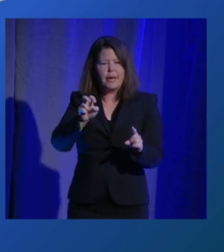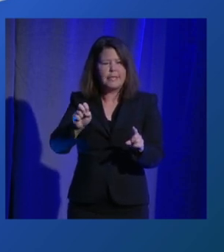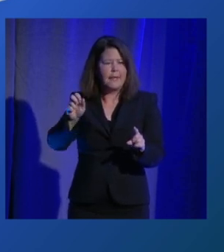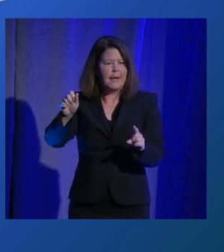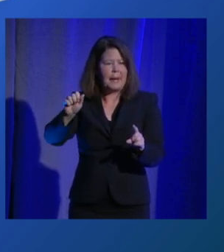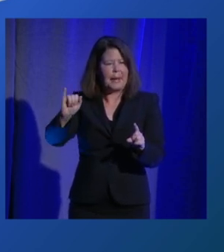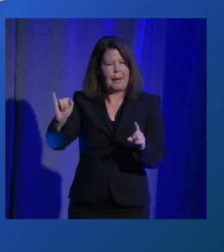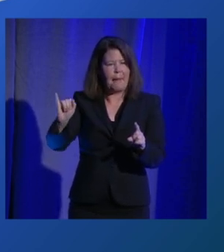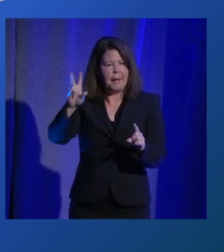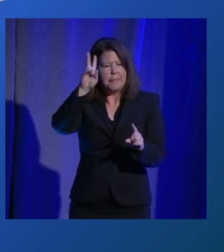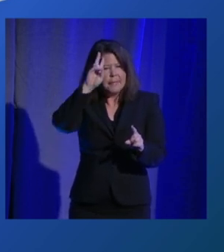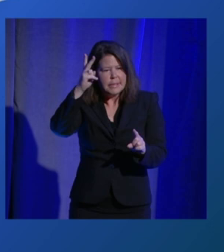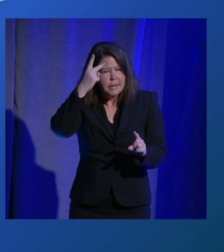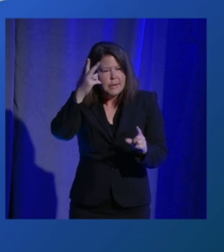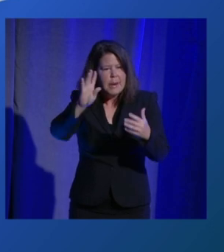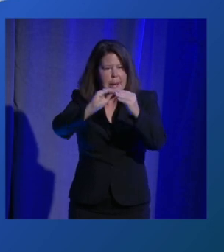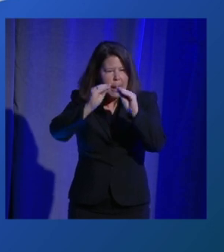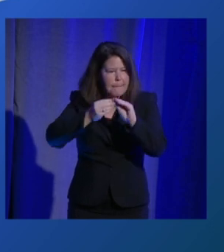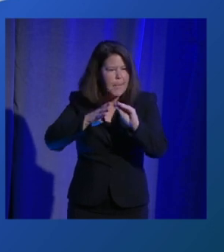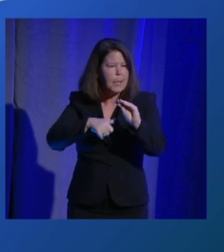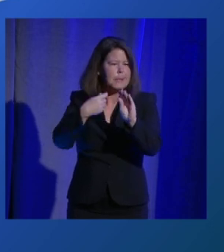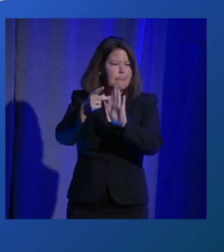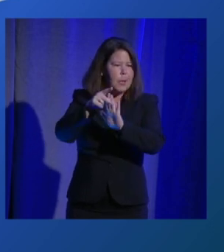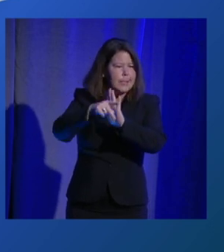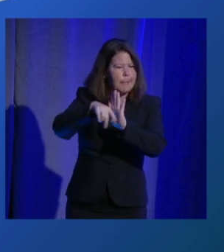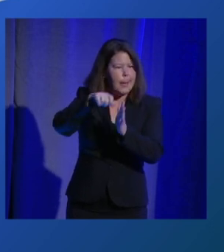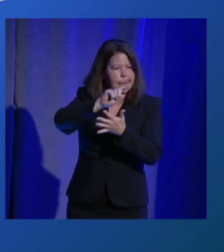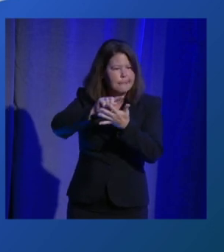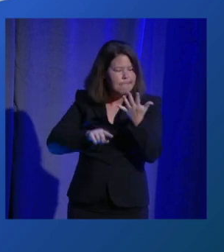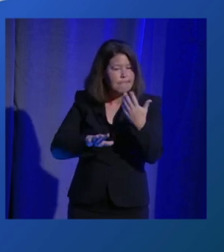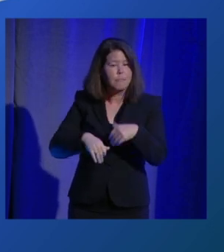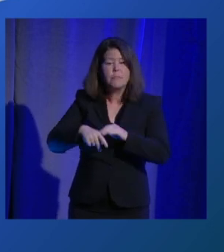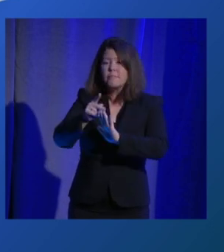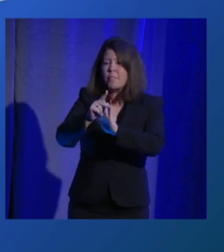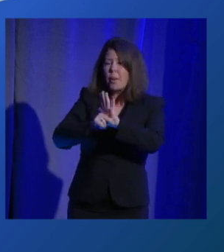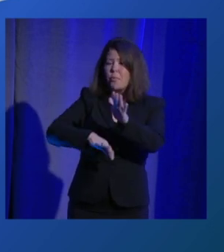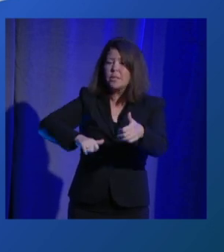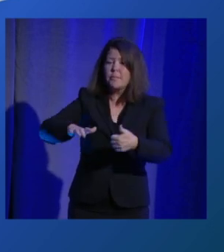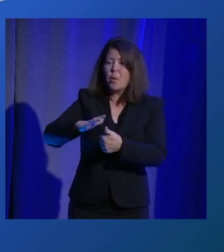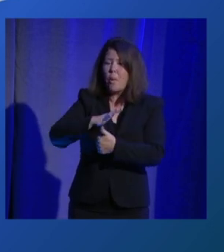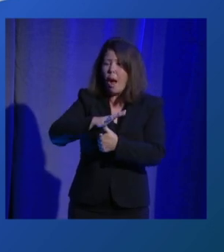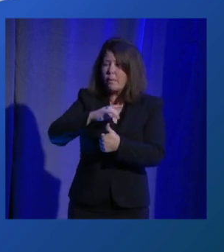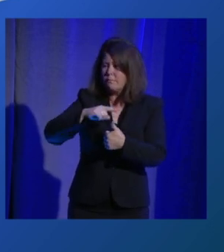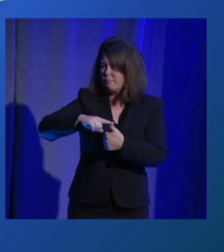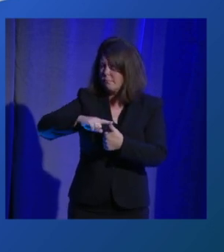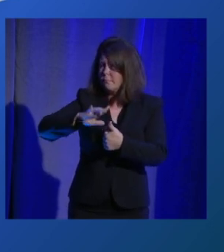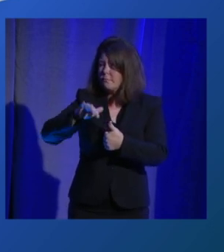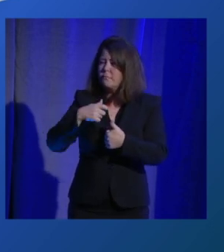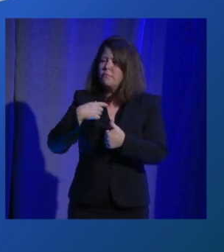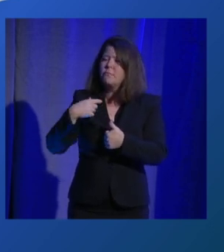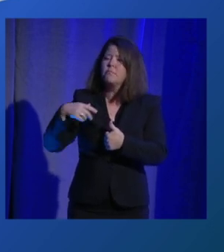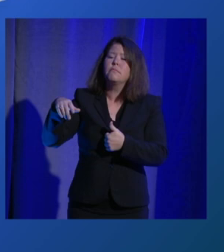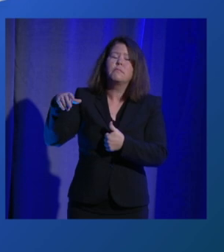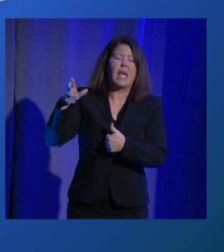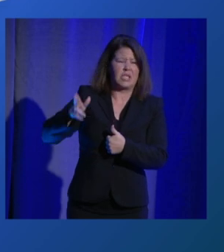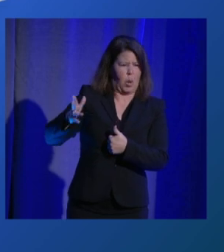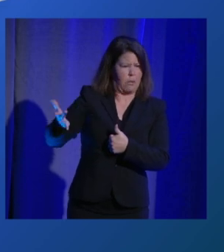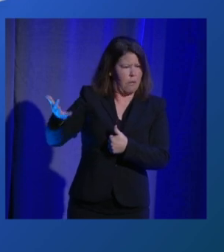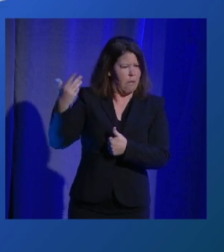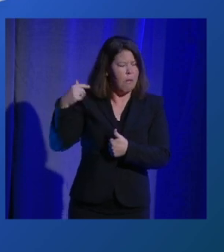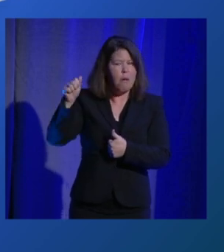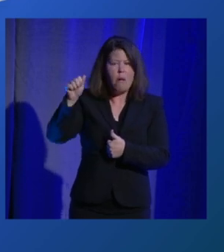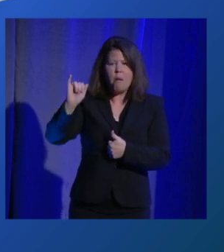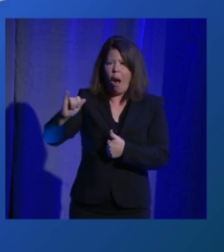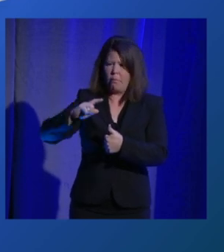and principles principle number one historically around artificial intelligence was that data